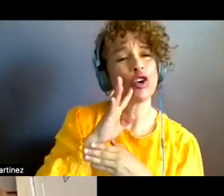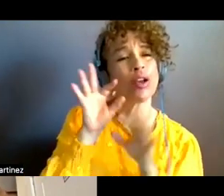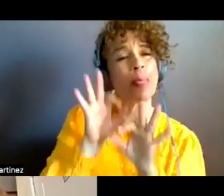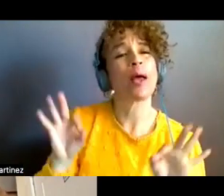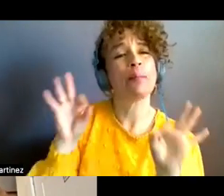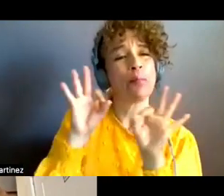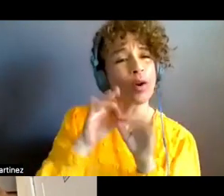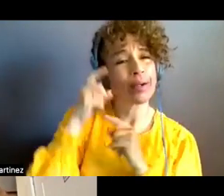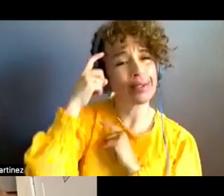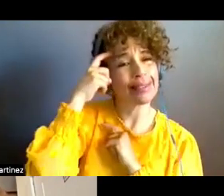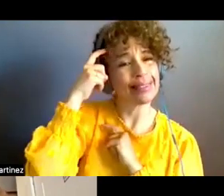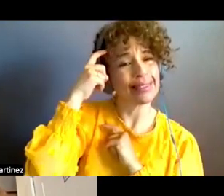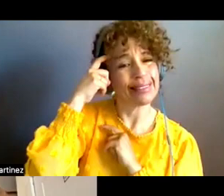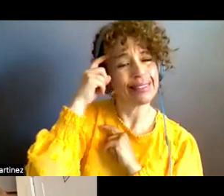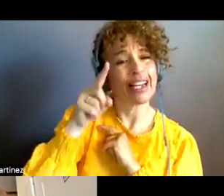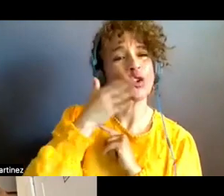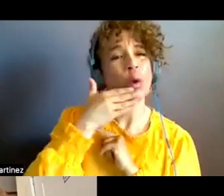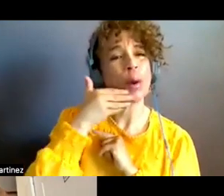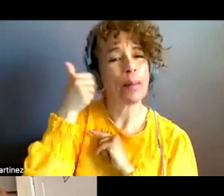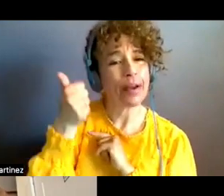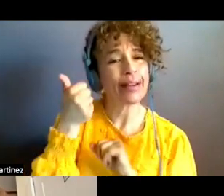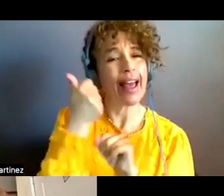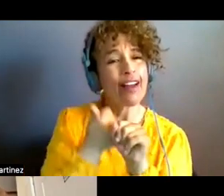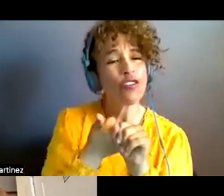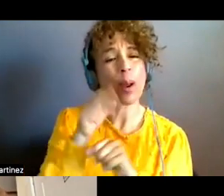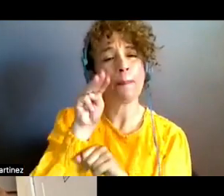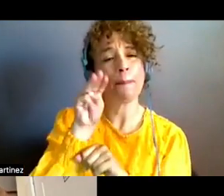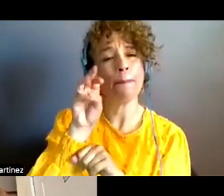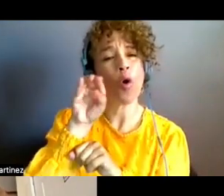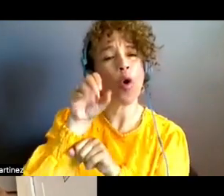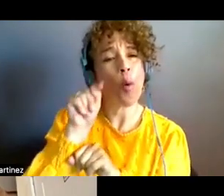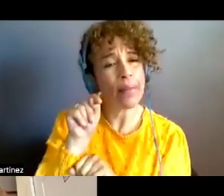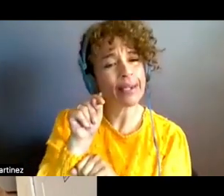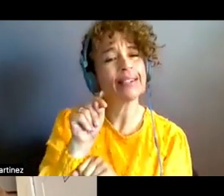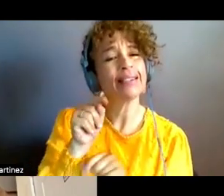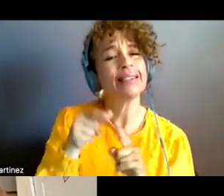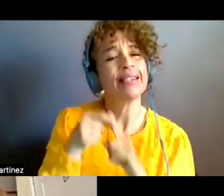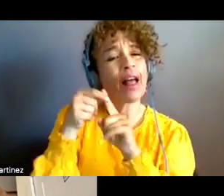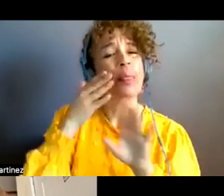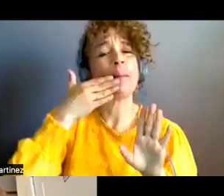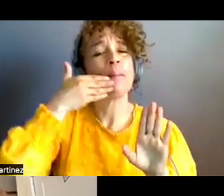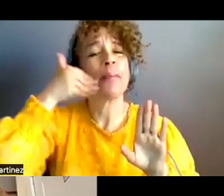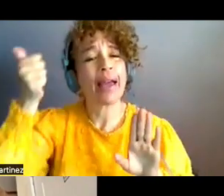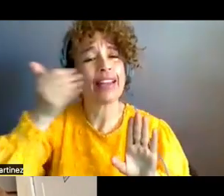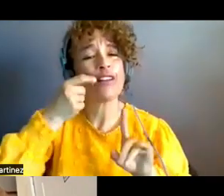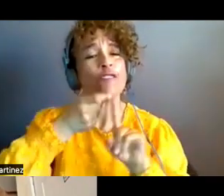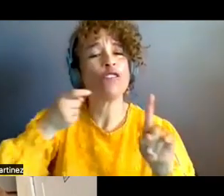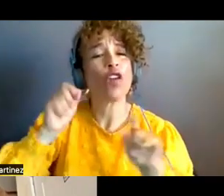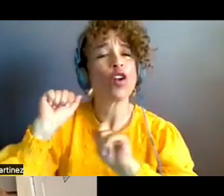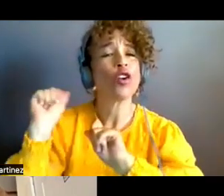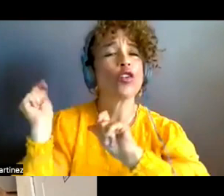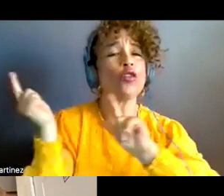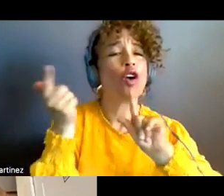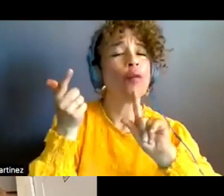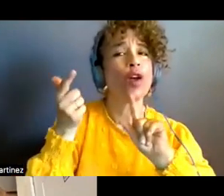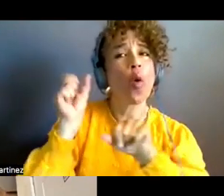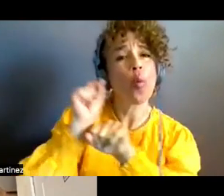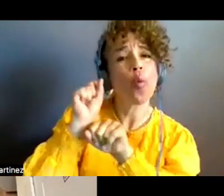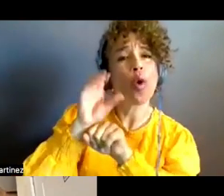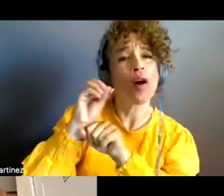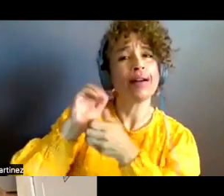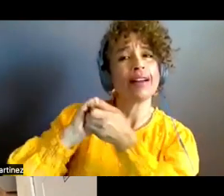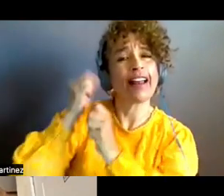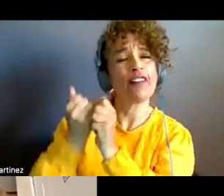importance of being at your best in every moment and expecting the best from all of your colleagues in every